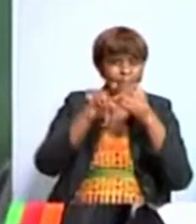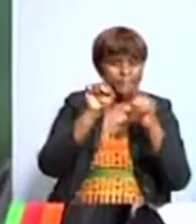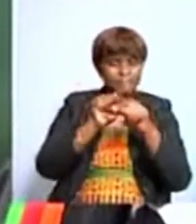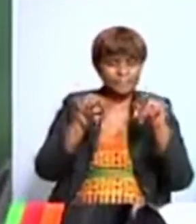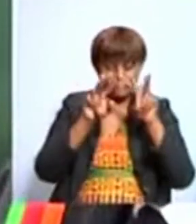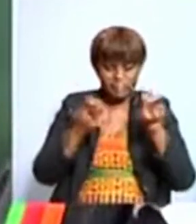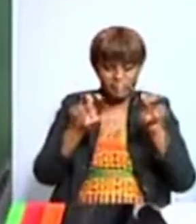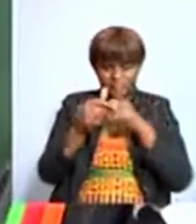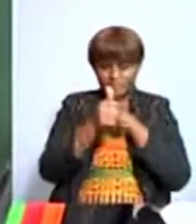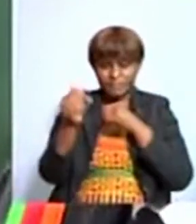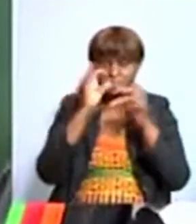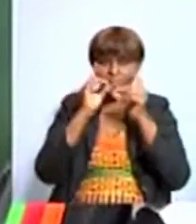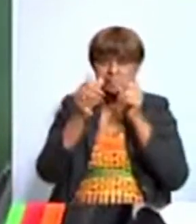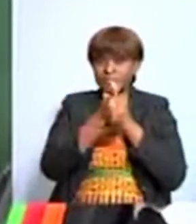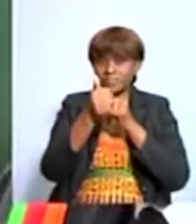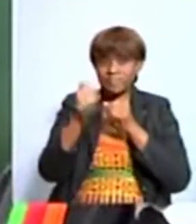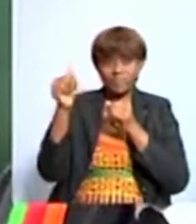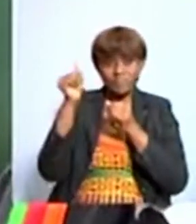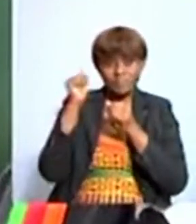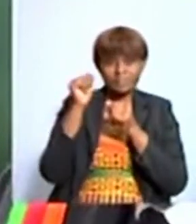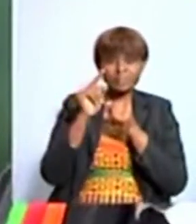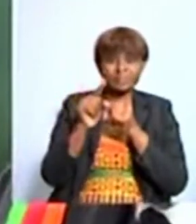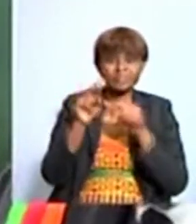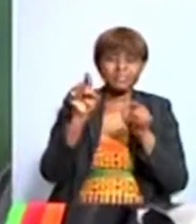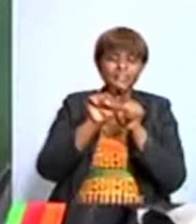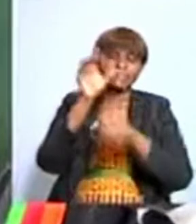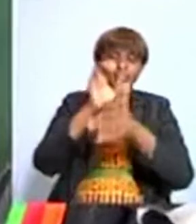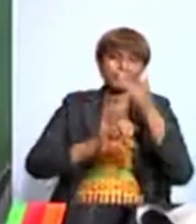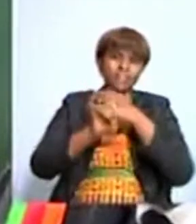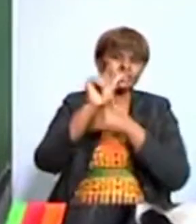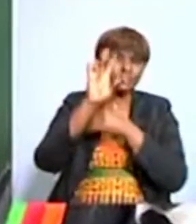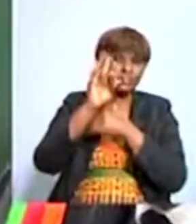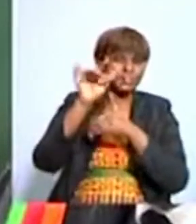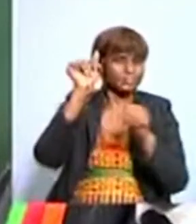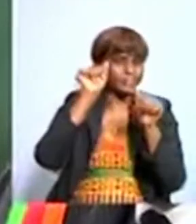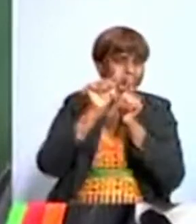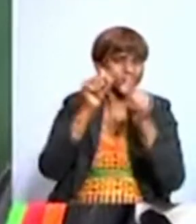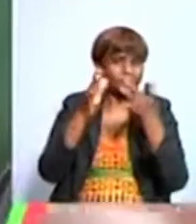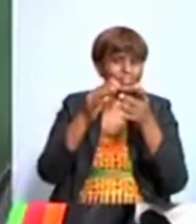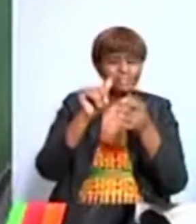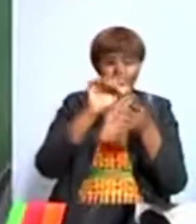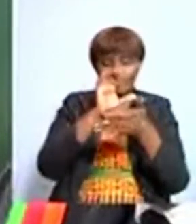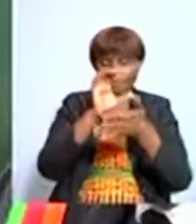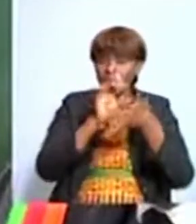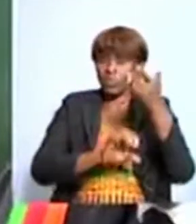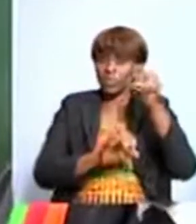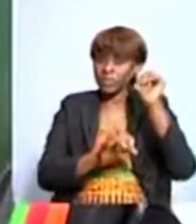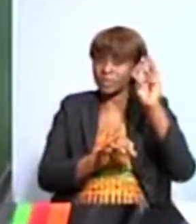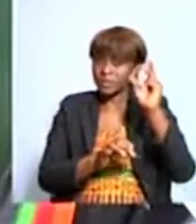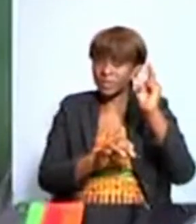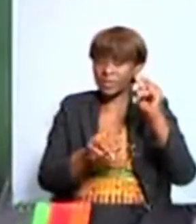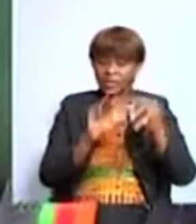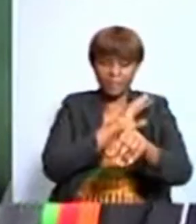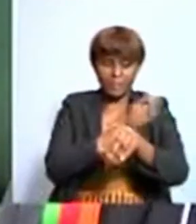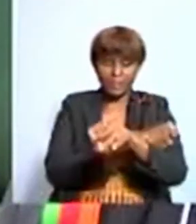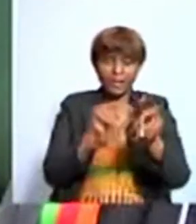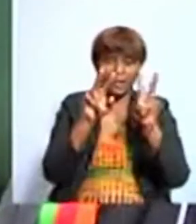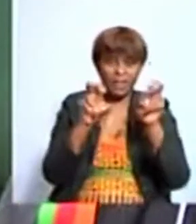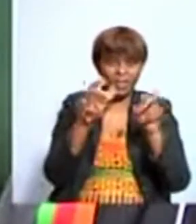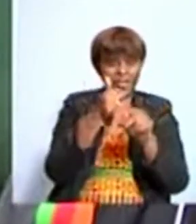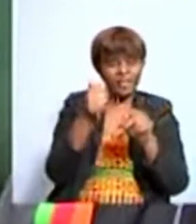search. Any debate, any objection? Clause 17 is agreed to. Clause 17, powers of investigation. Any